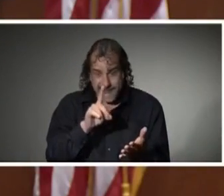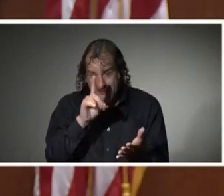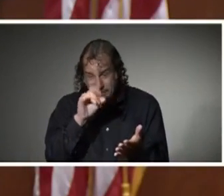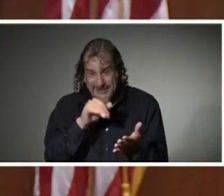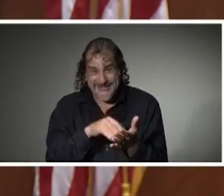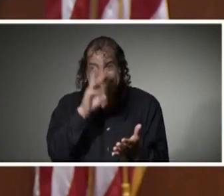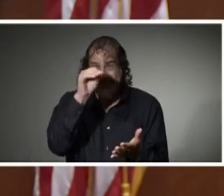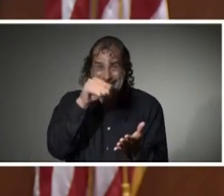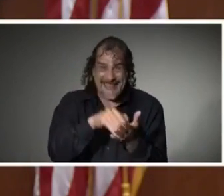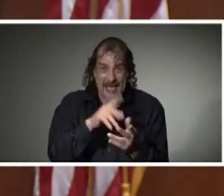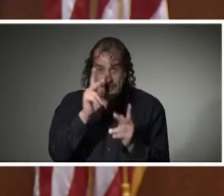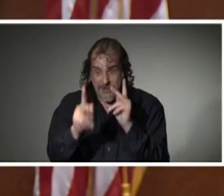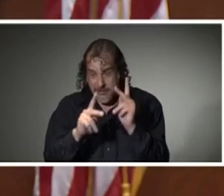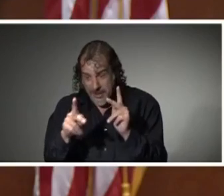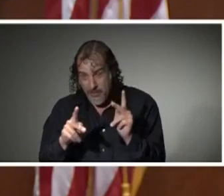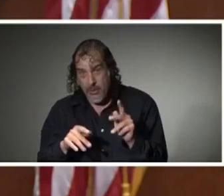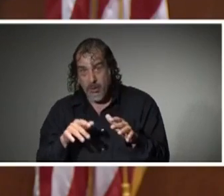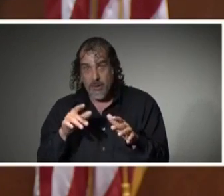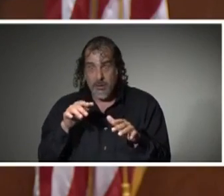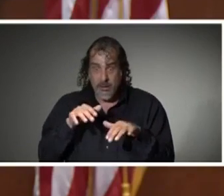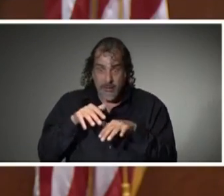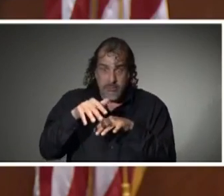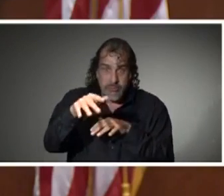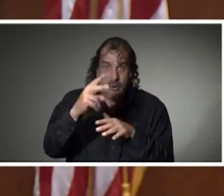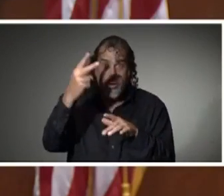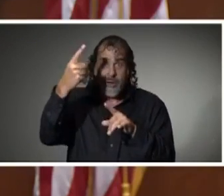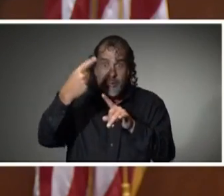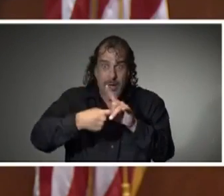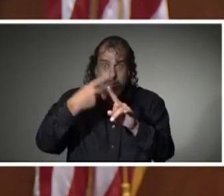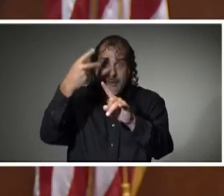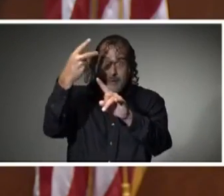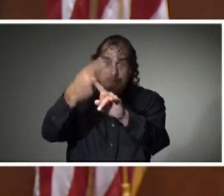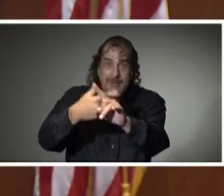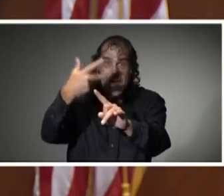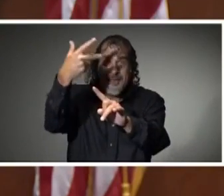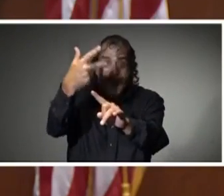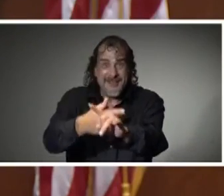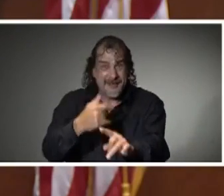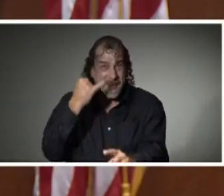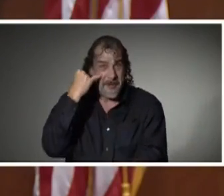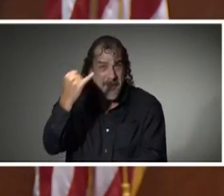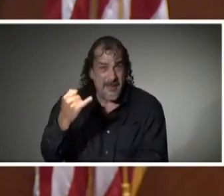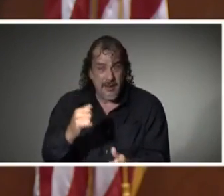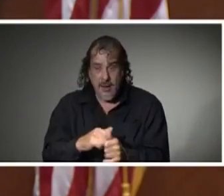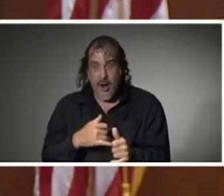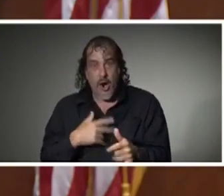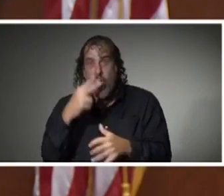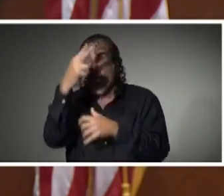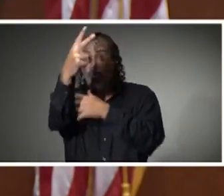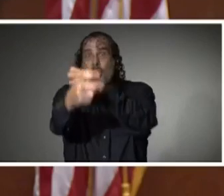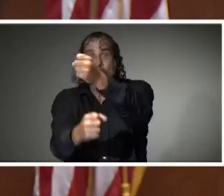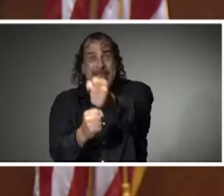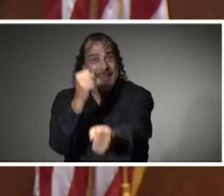1.1 million 60,000 more cases over the next month, or 2 months, or 3 months, or even over the next